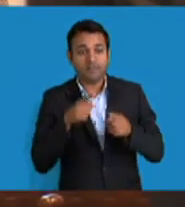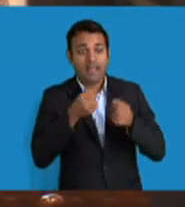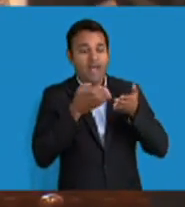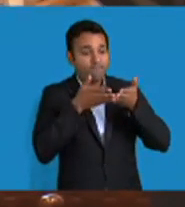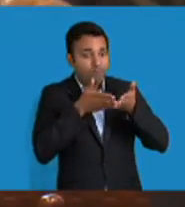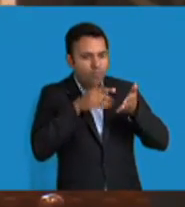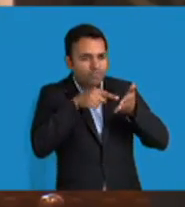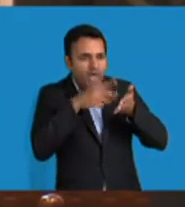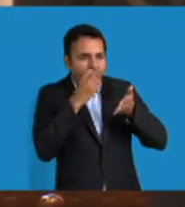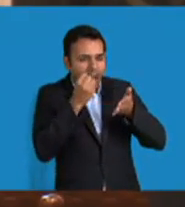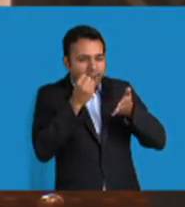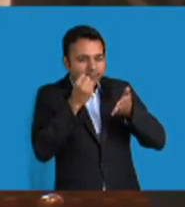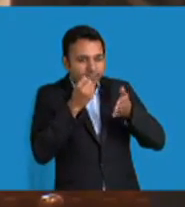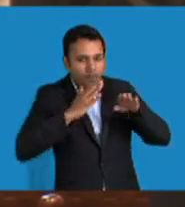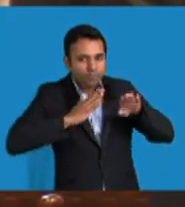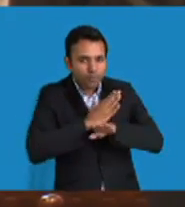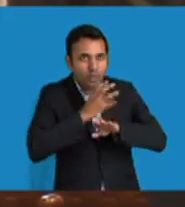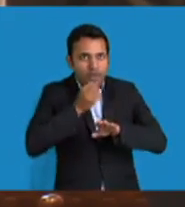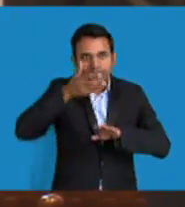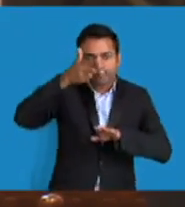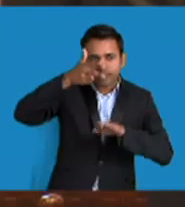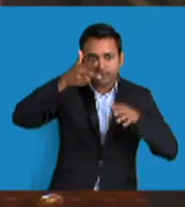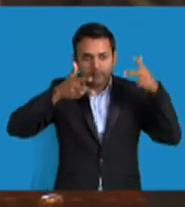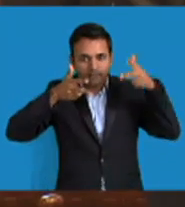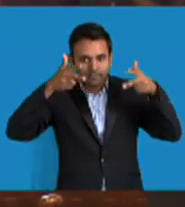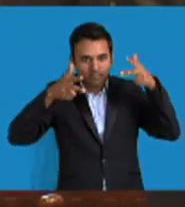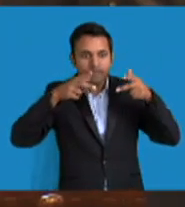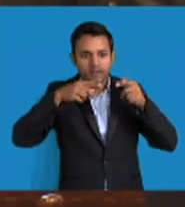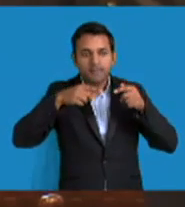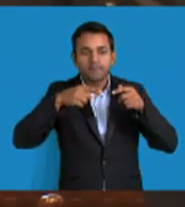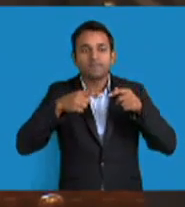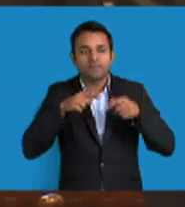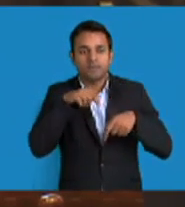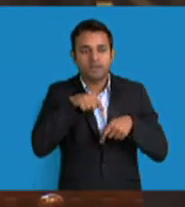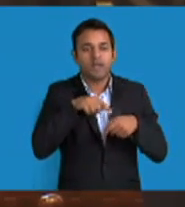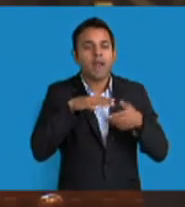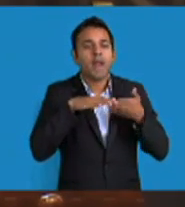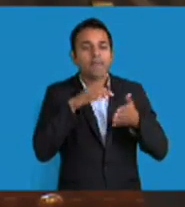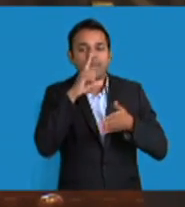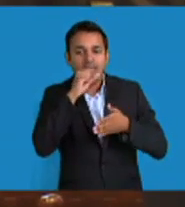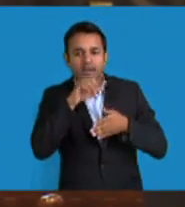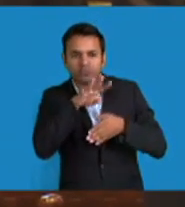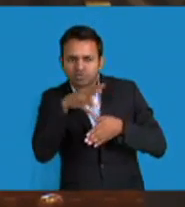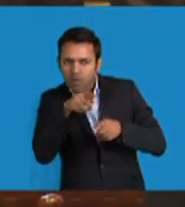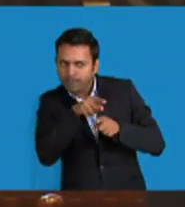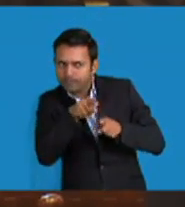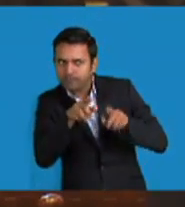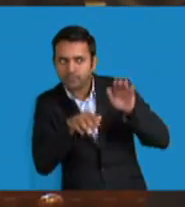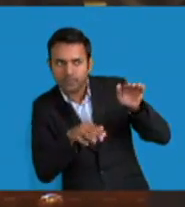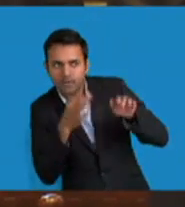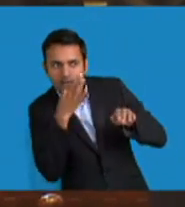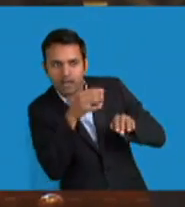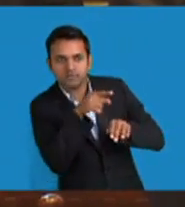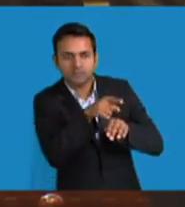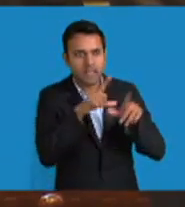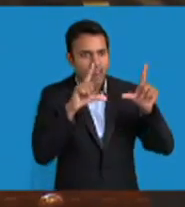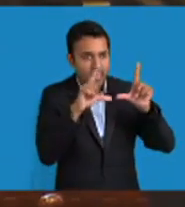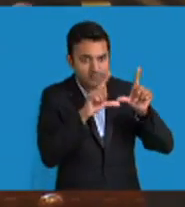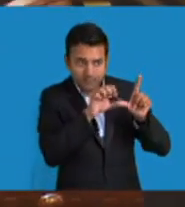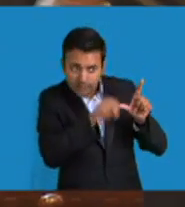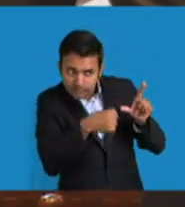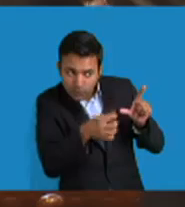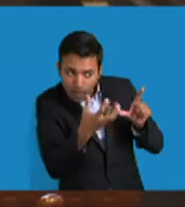the monitoring of potential compliance matter to licensing condition and data gathering specific to fishing